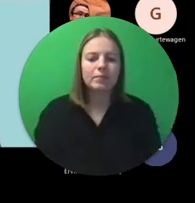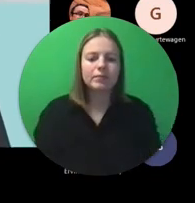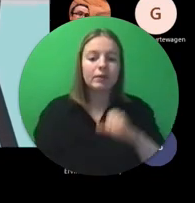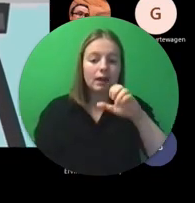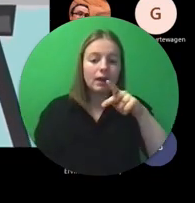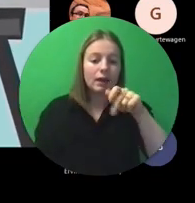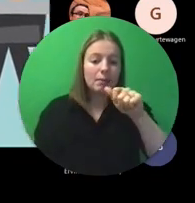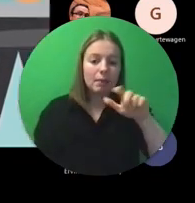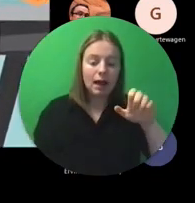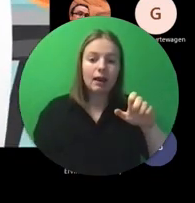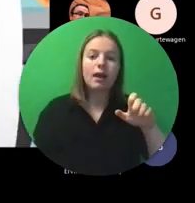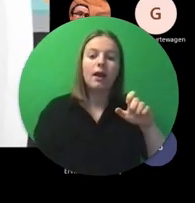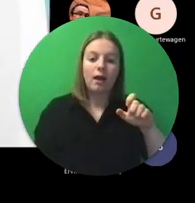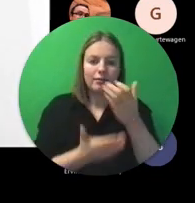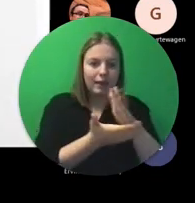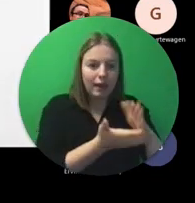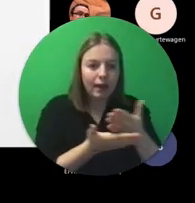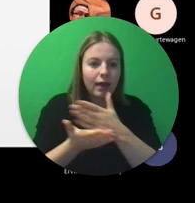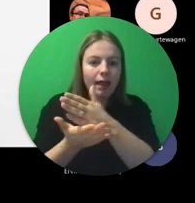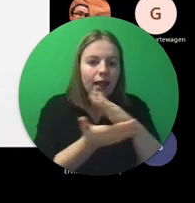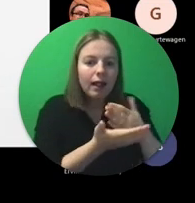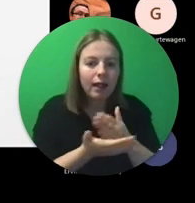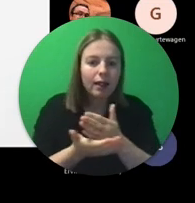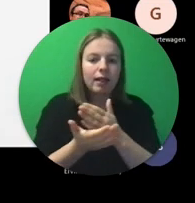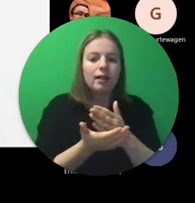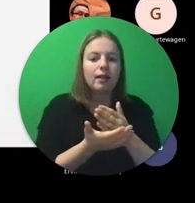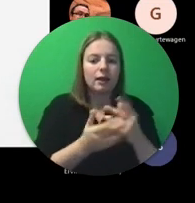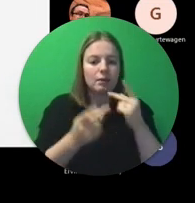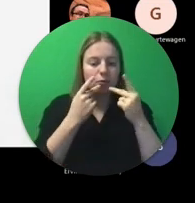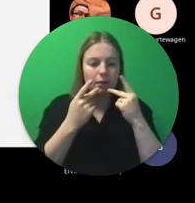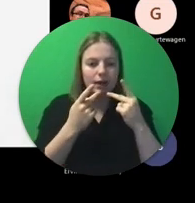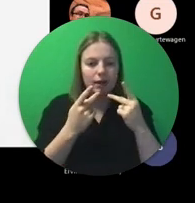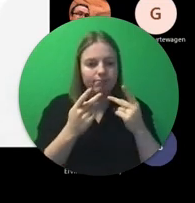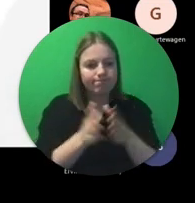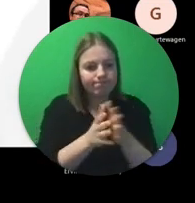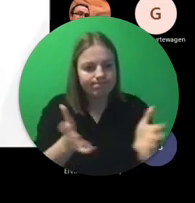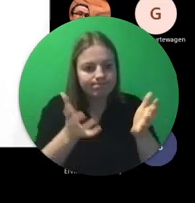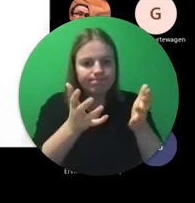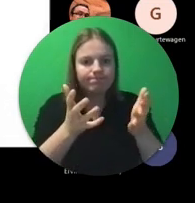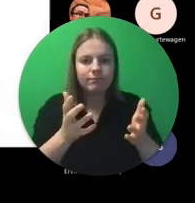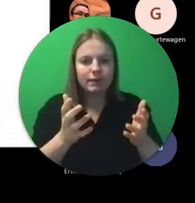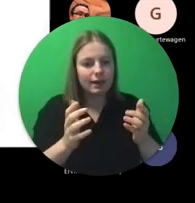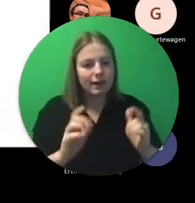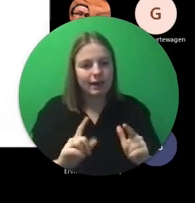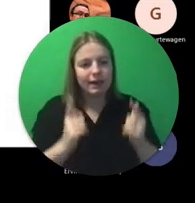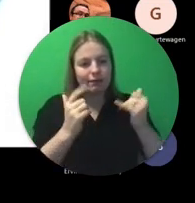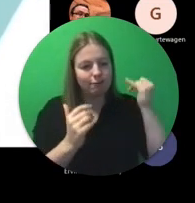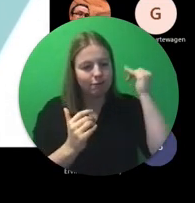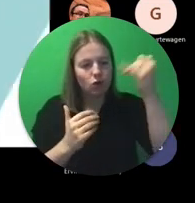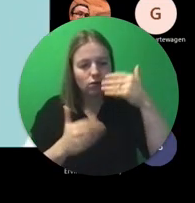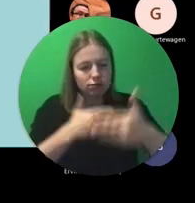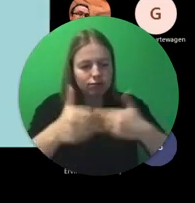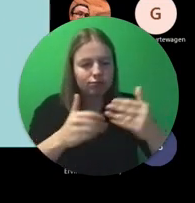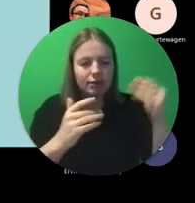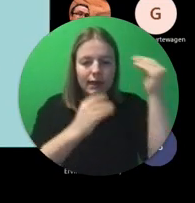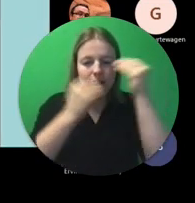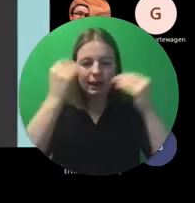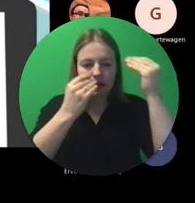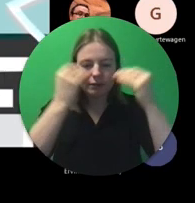Ipalae shares this dedication to strengthening the effectiveness of education as a lifelong journey.